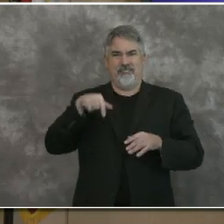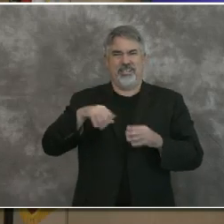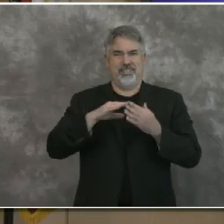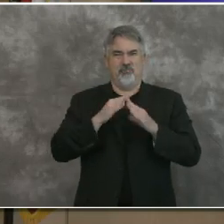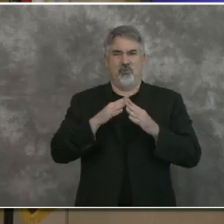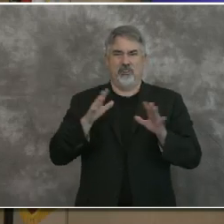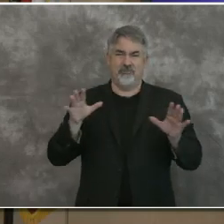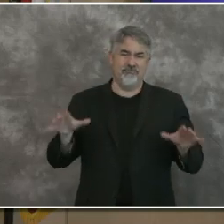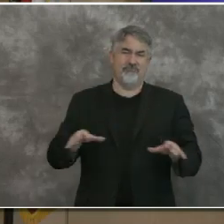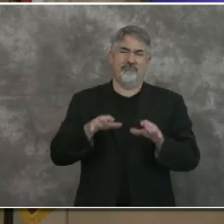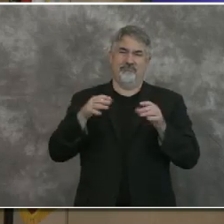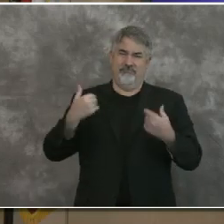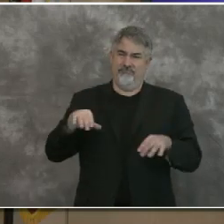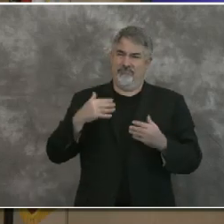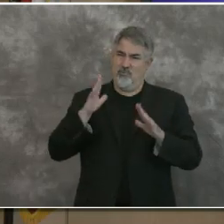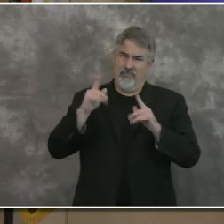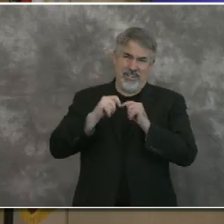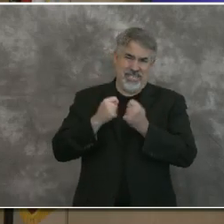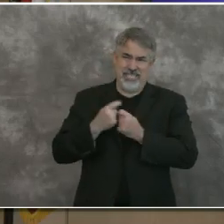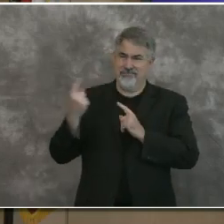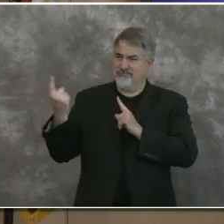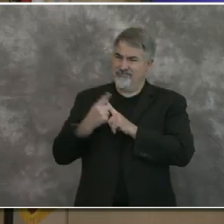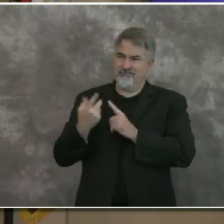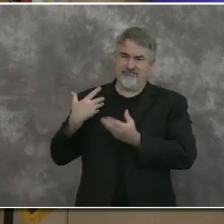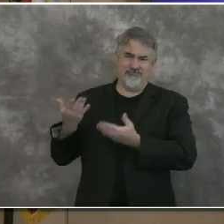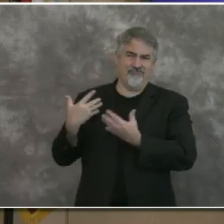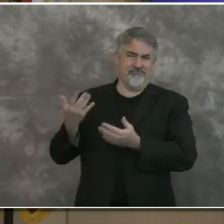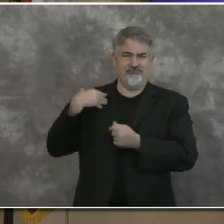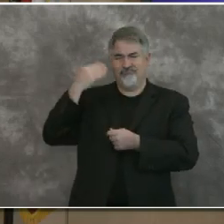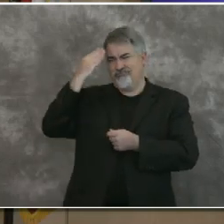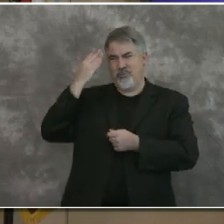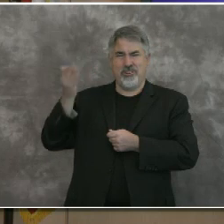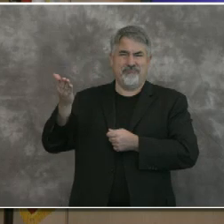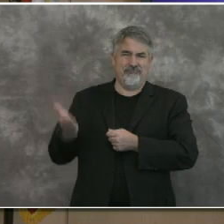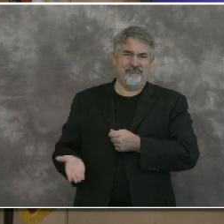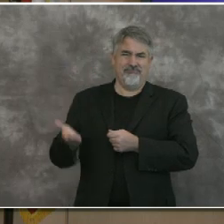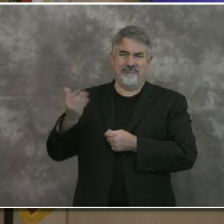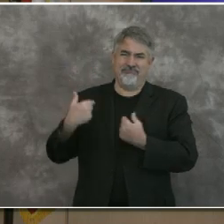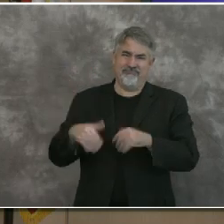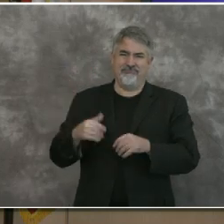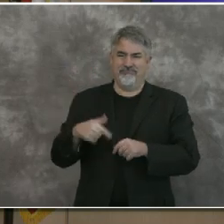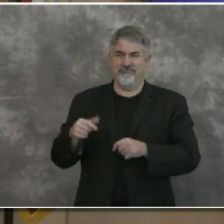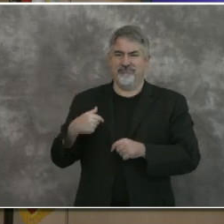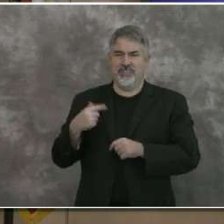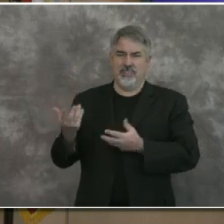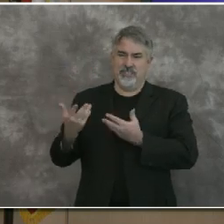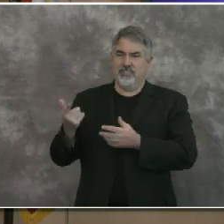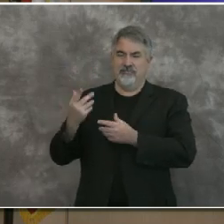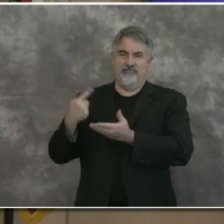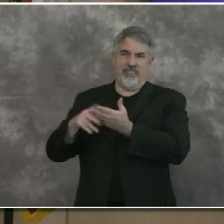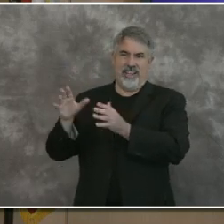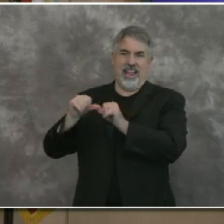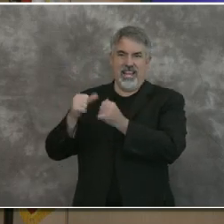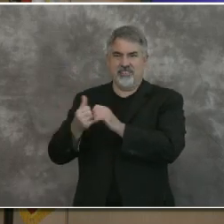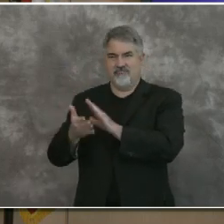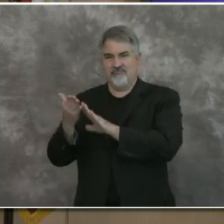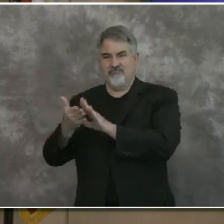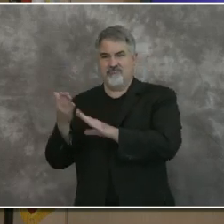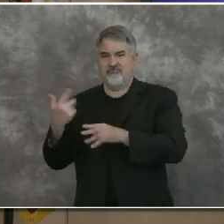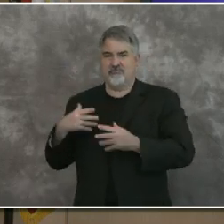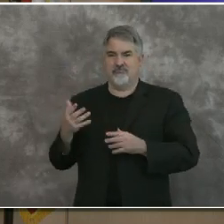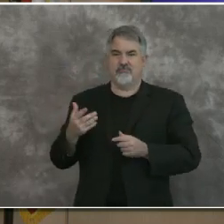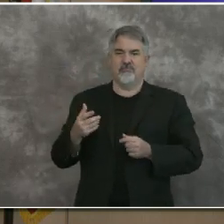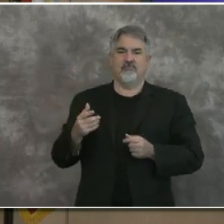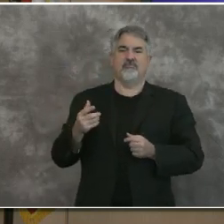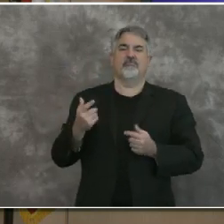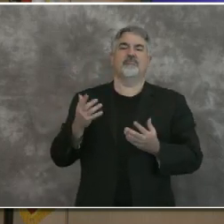someone who certainly grew on me personally over the time that I worked with him as chair of that agency. And so to Debbie and her family and everyone out